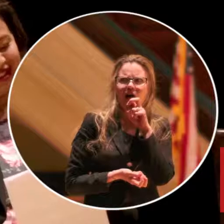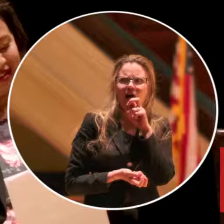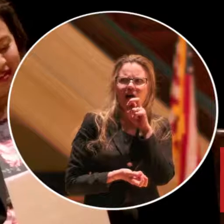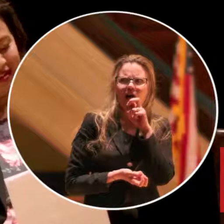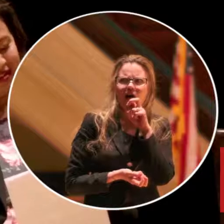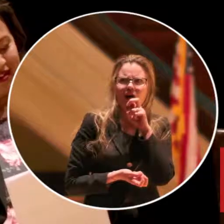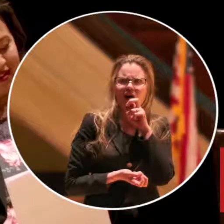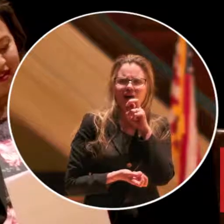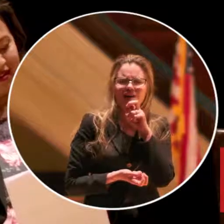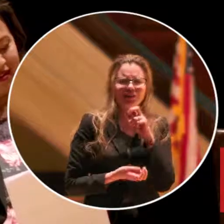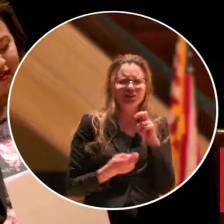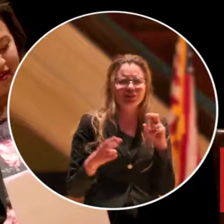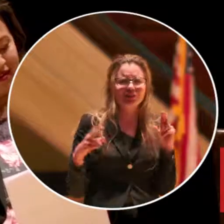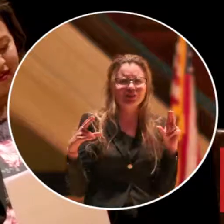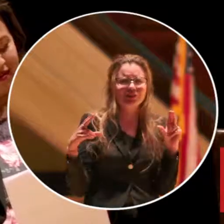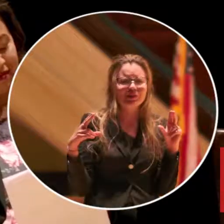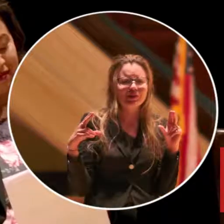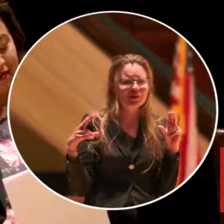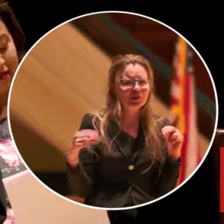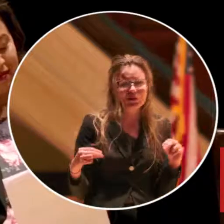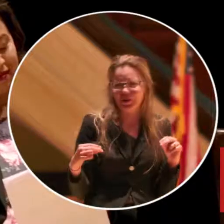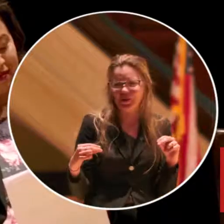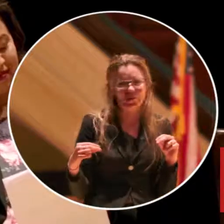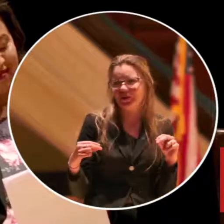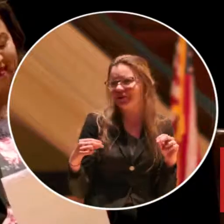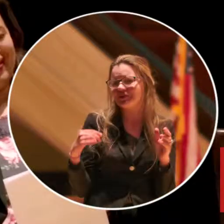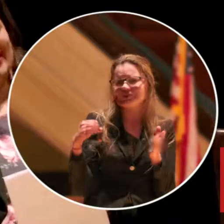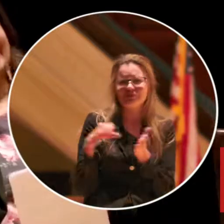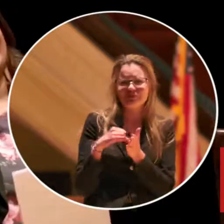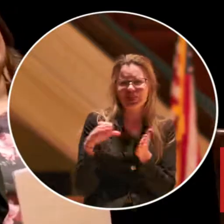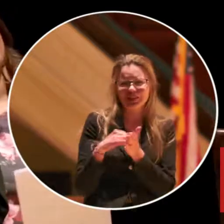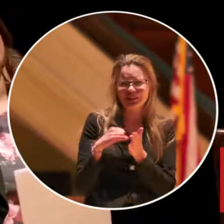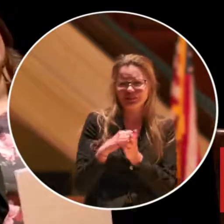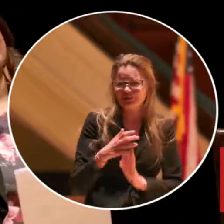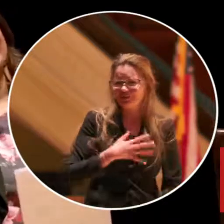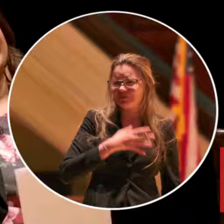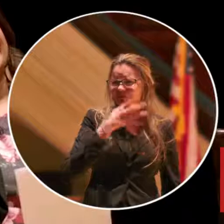There was no way my parents were involved in any of that nonsense.